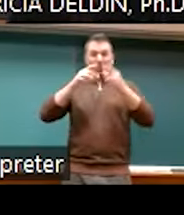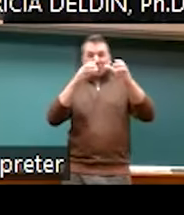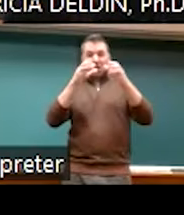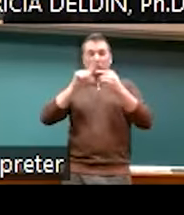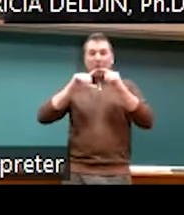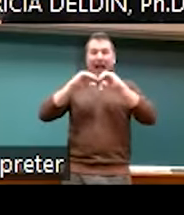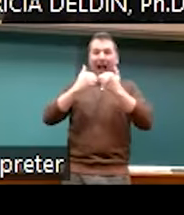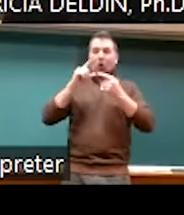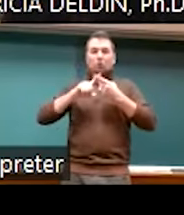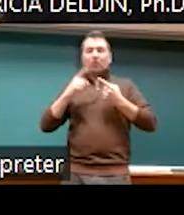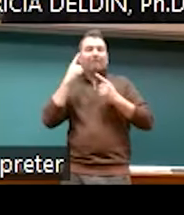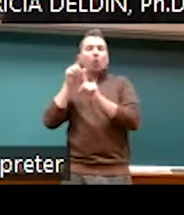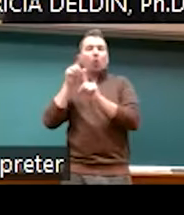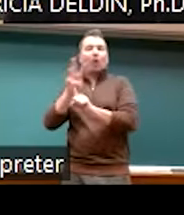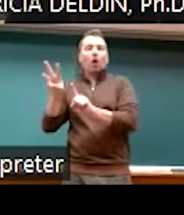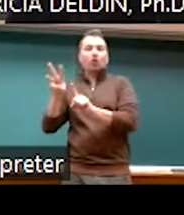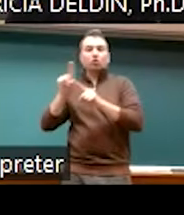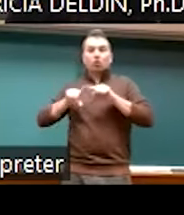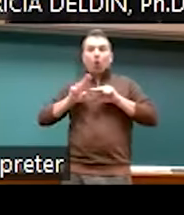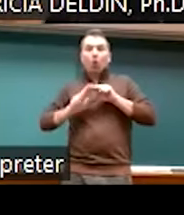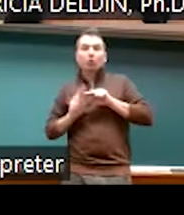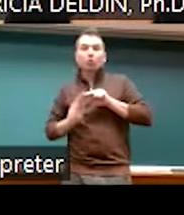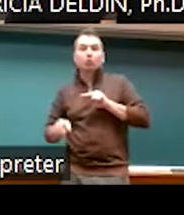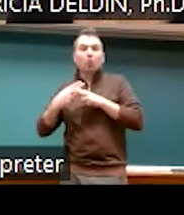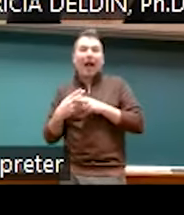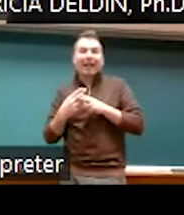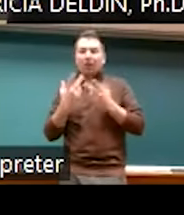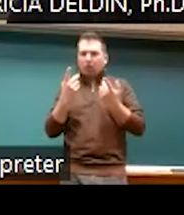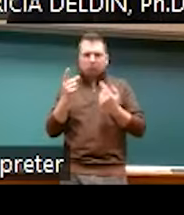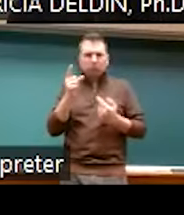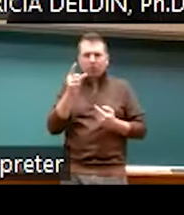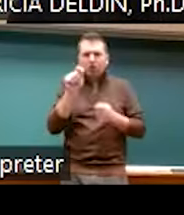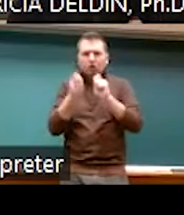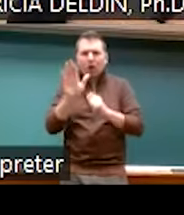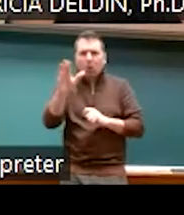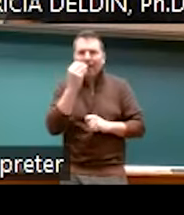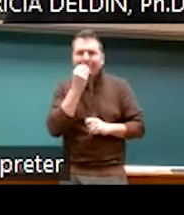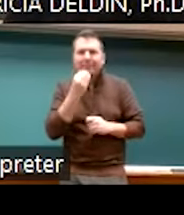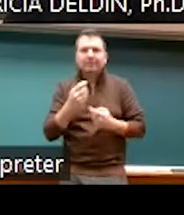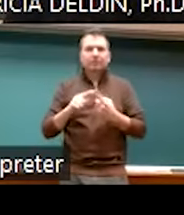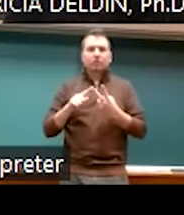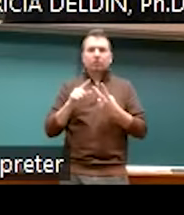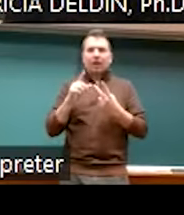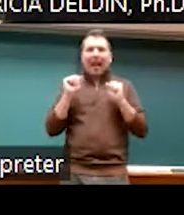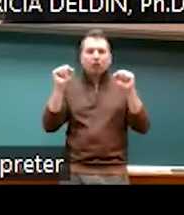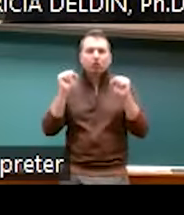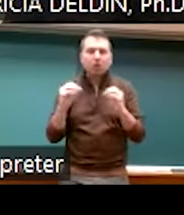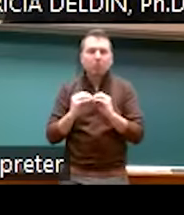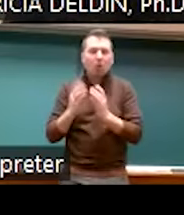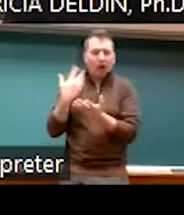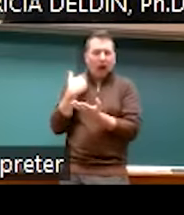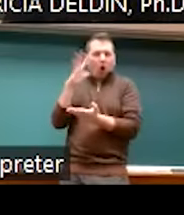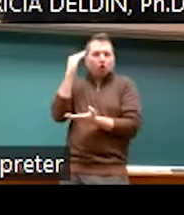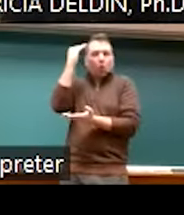need some registered dietitian to tell me that. I already knew that. What I needed was hope and support that I could actually do